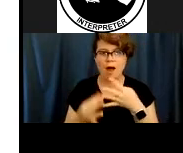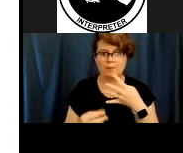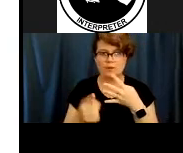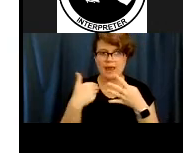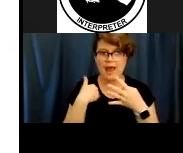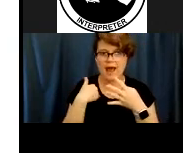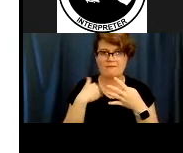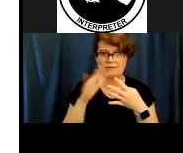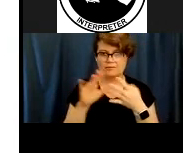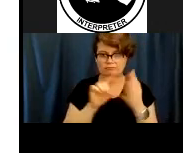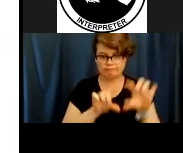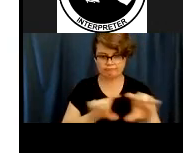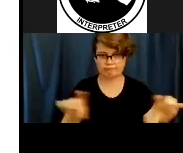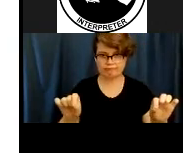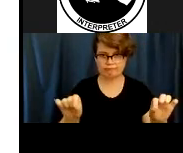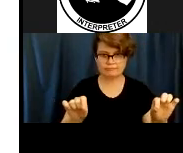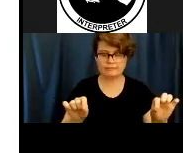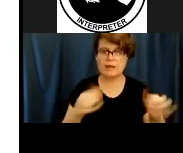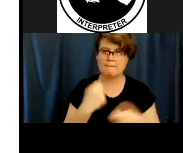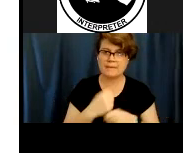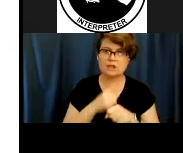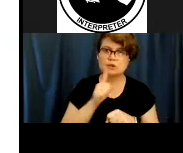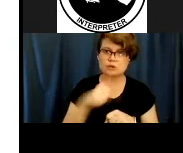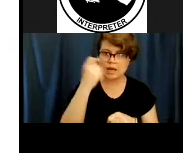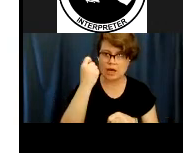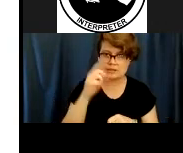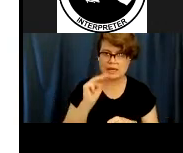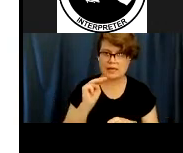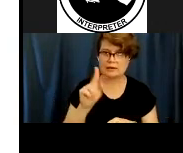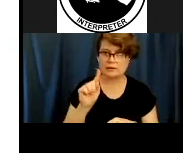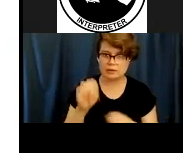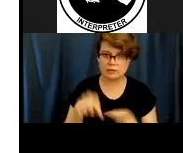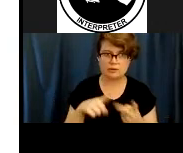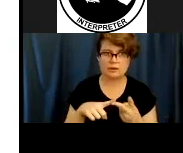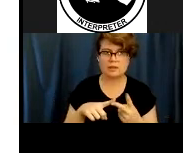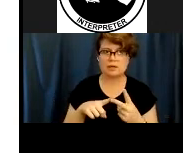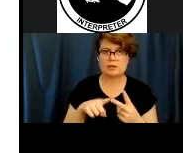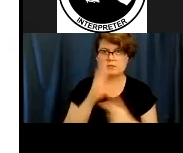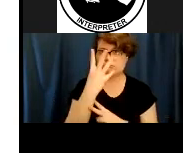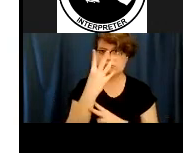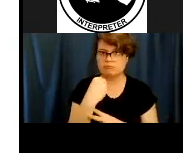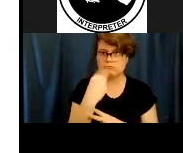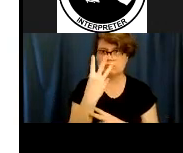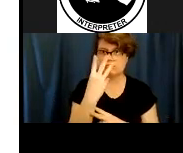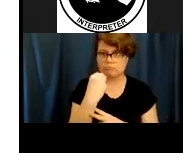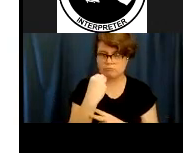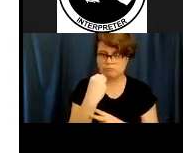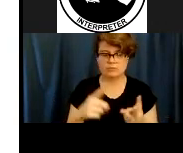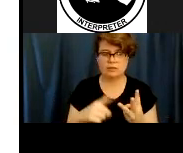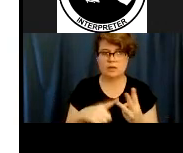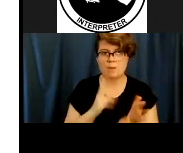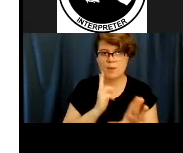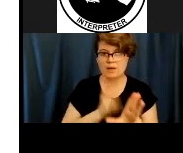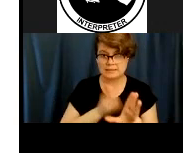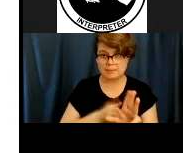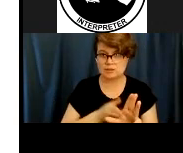of their screen. Make sure they understand kind of the mute button, the stop or start video button, participants, really understanding who